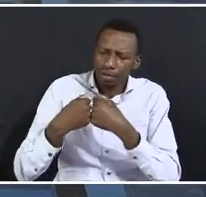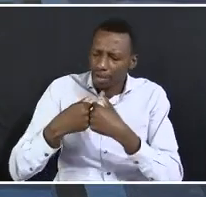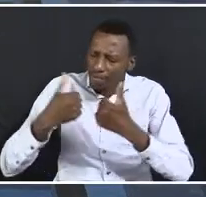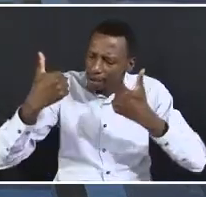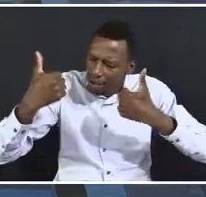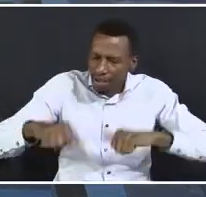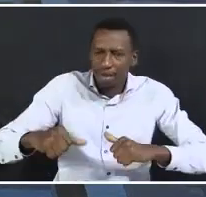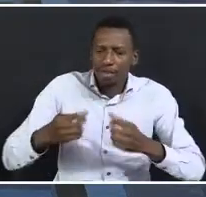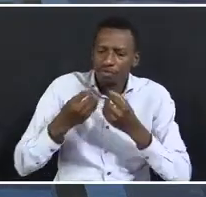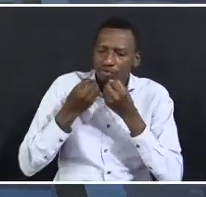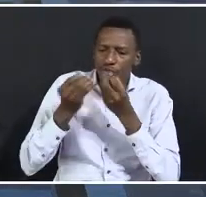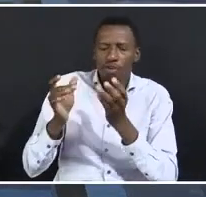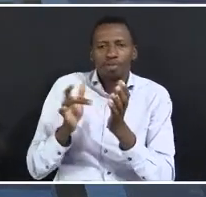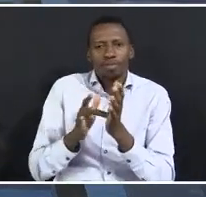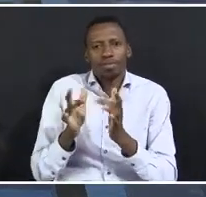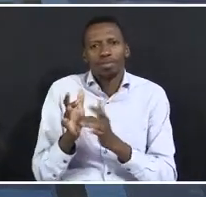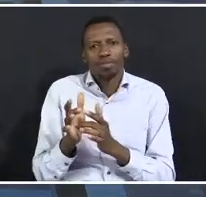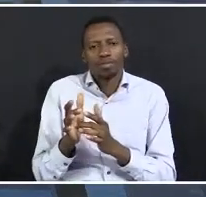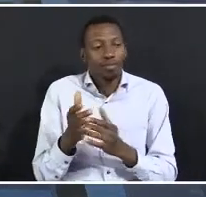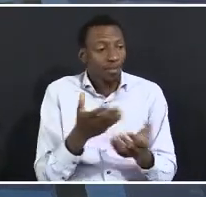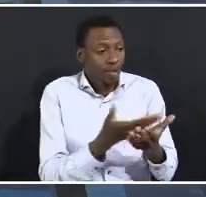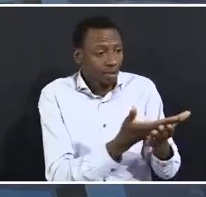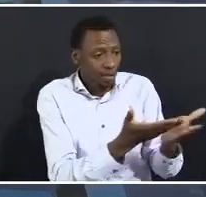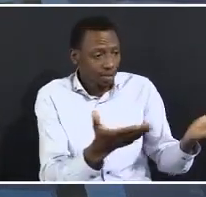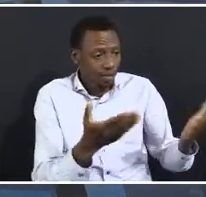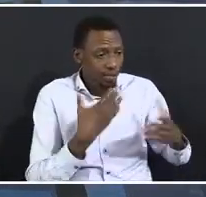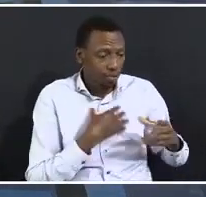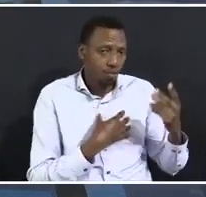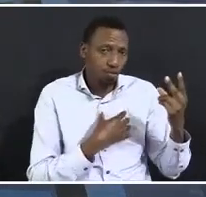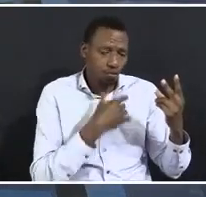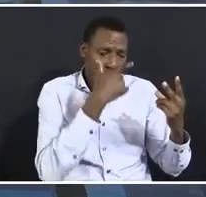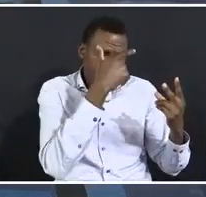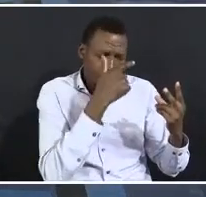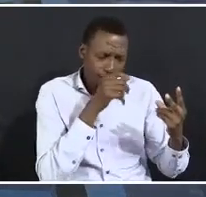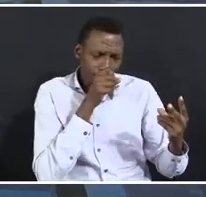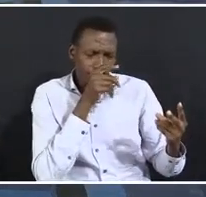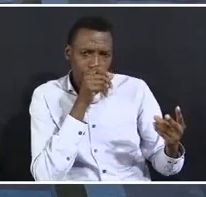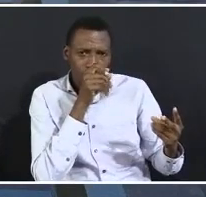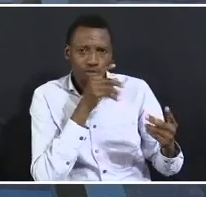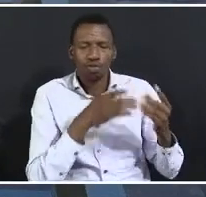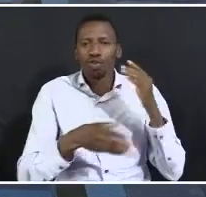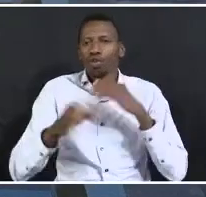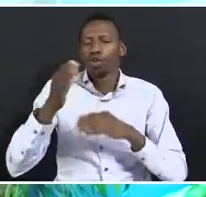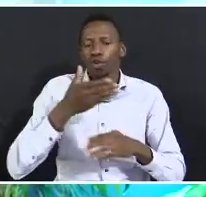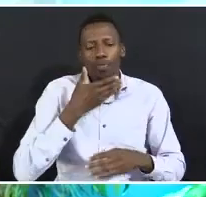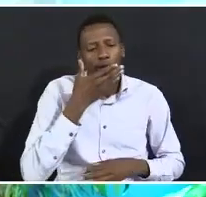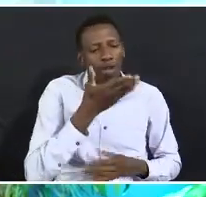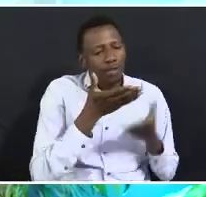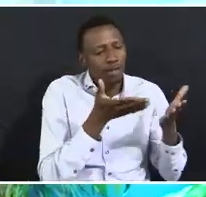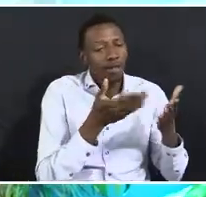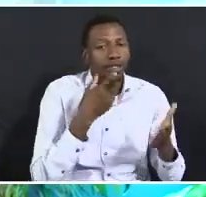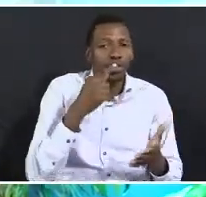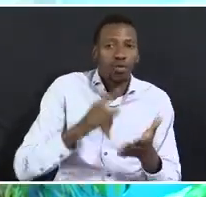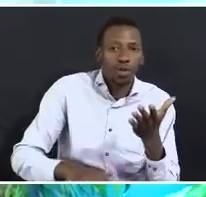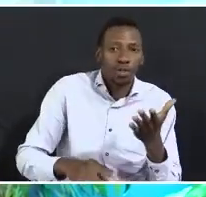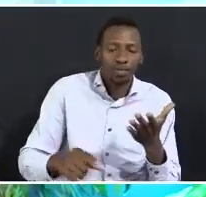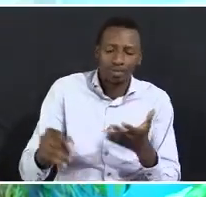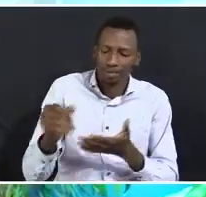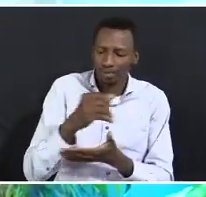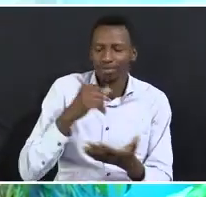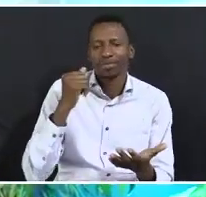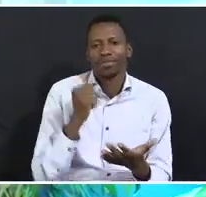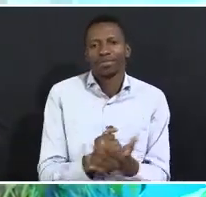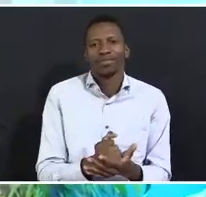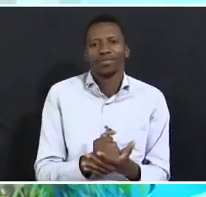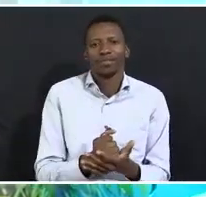tell Jesus. As these people were able to shout, and the Bible says God was able to answer them. What do you say, church?